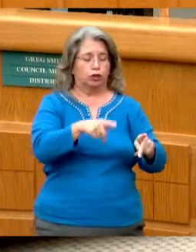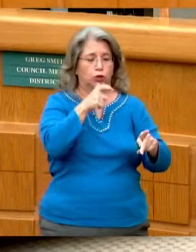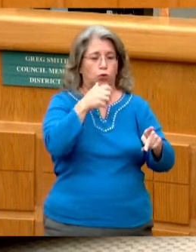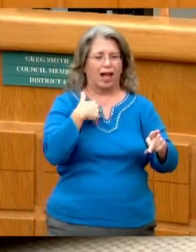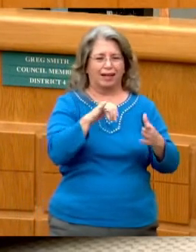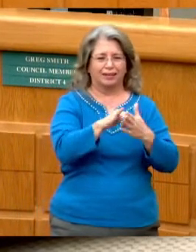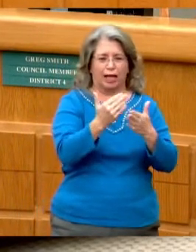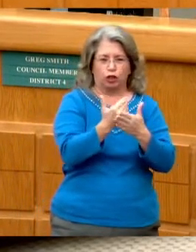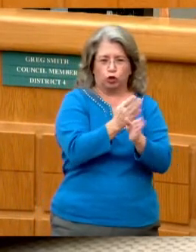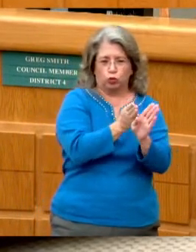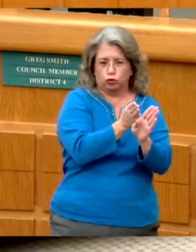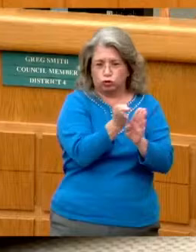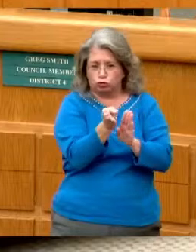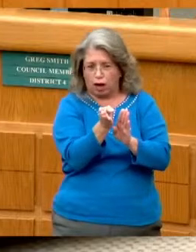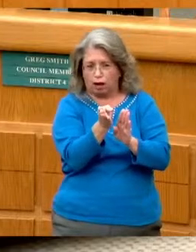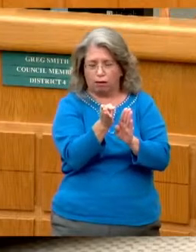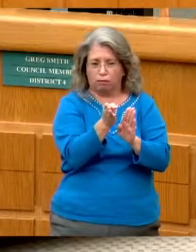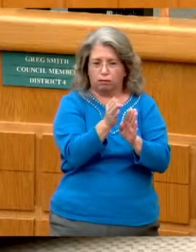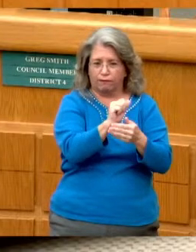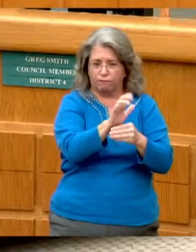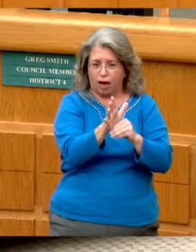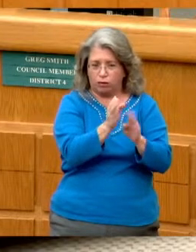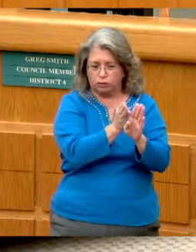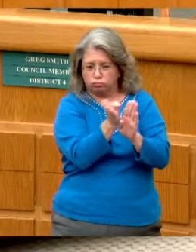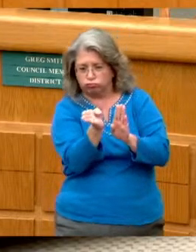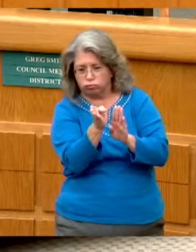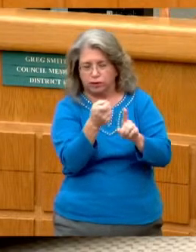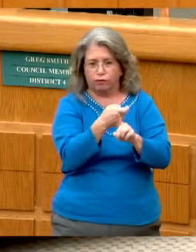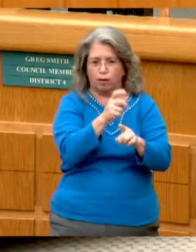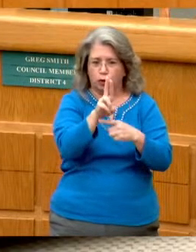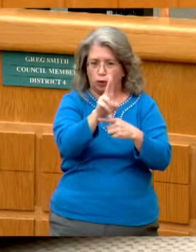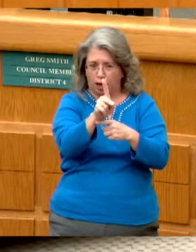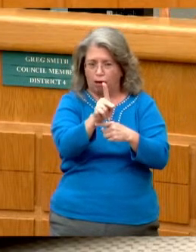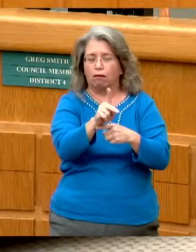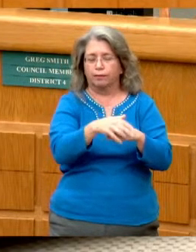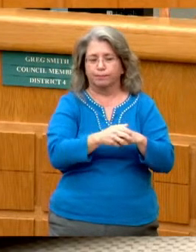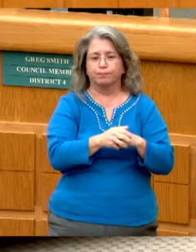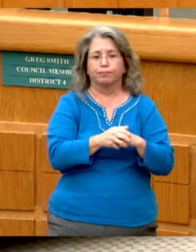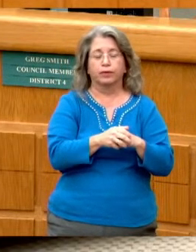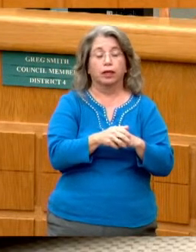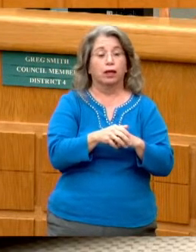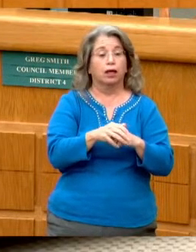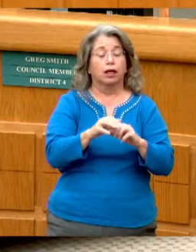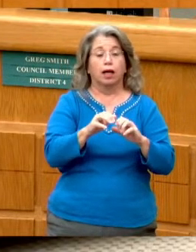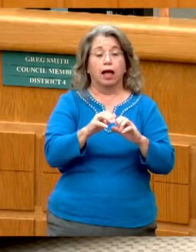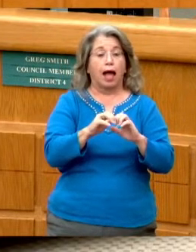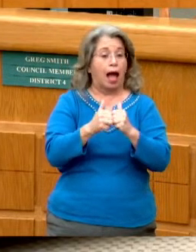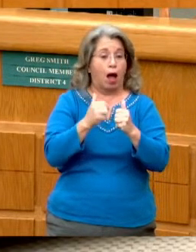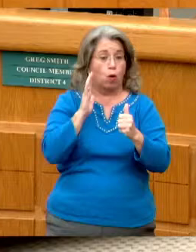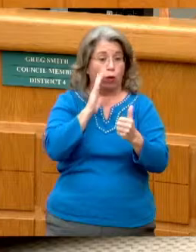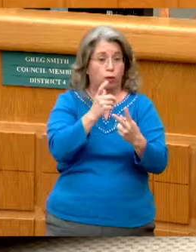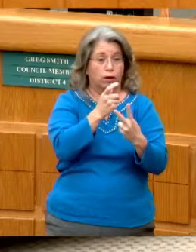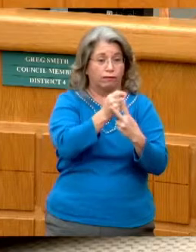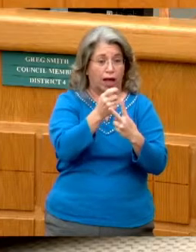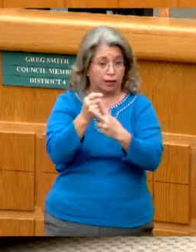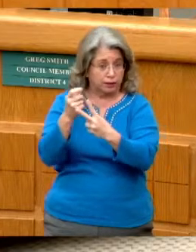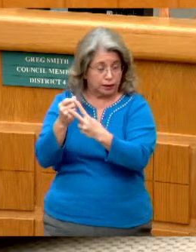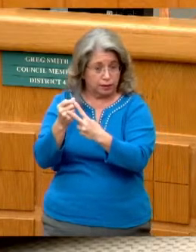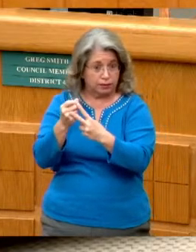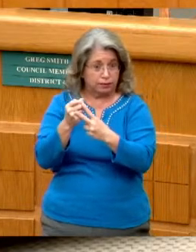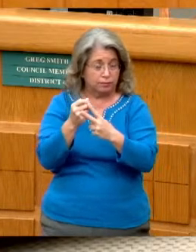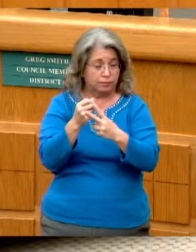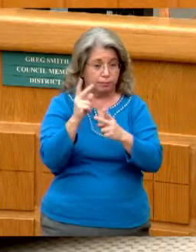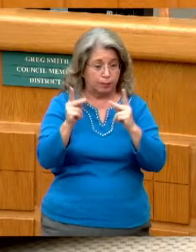to get those vaccines out to the community, we're going to have a drive-through vaccination event both